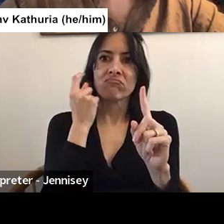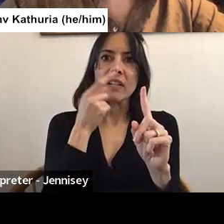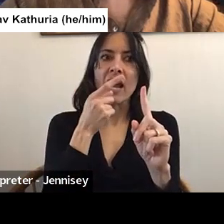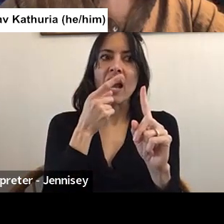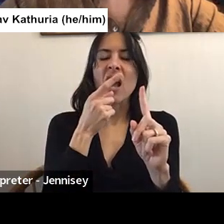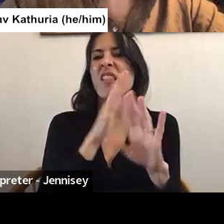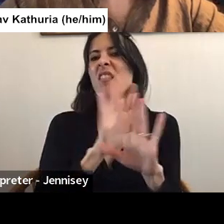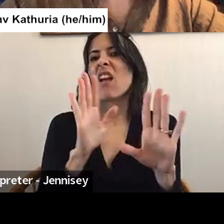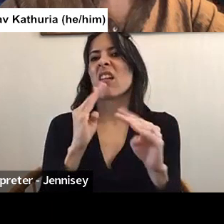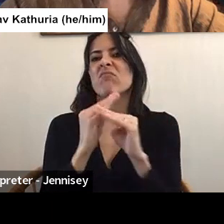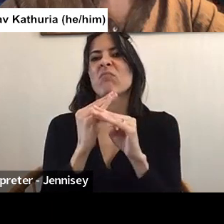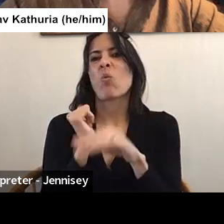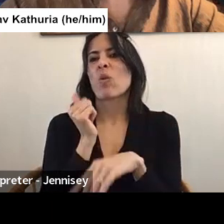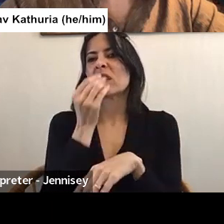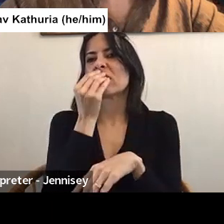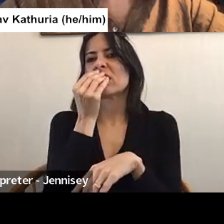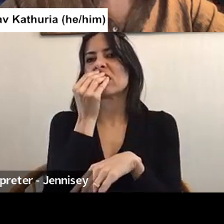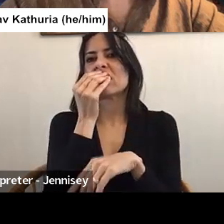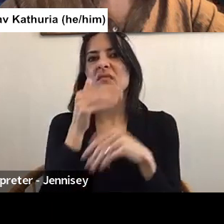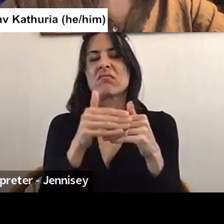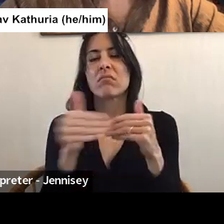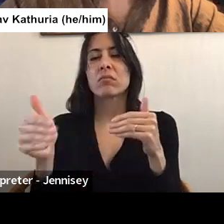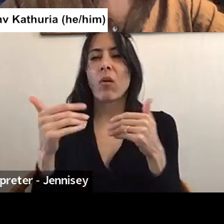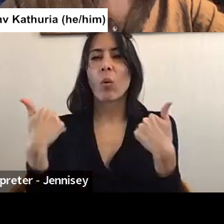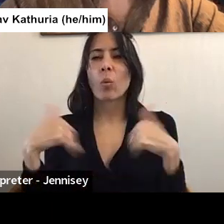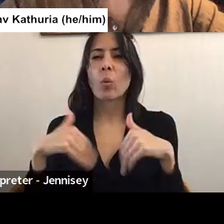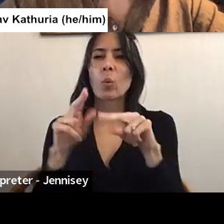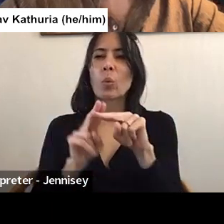for a really prolonged period of time and lose a ton of weight.